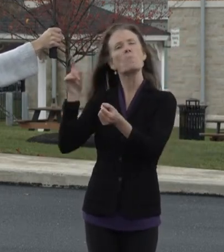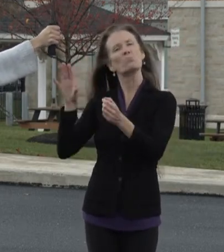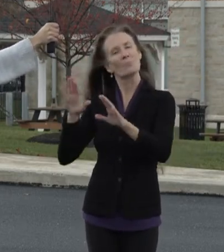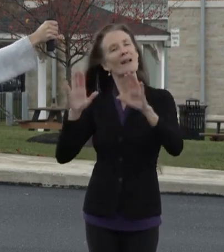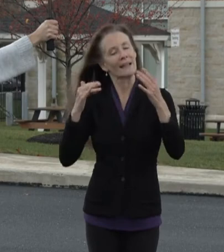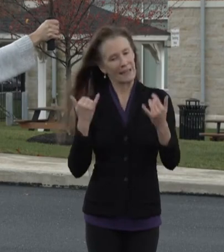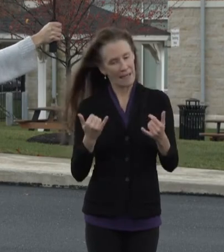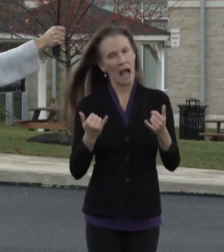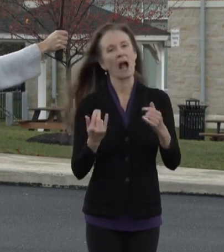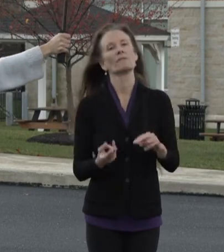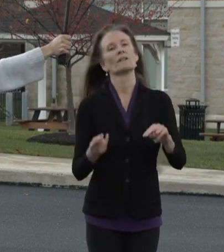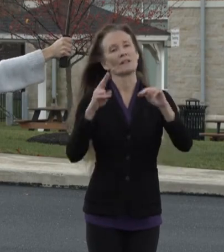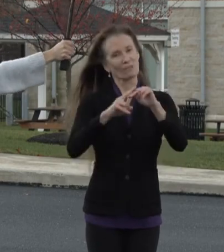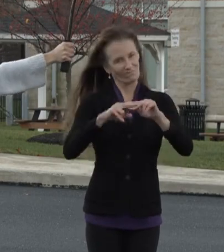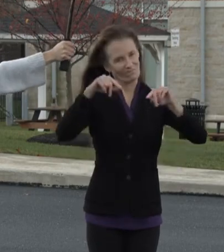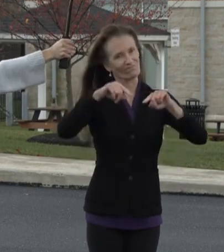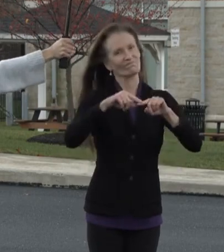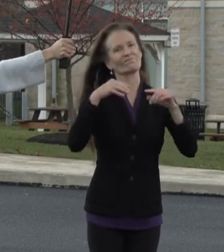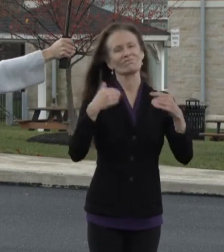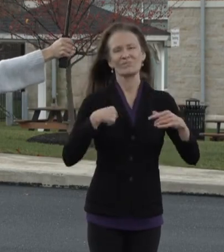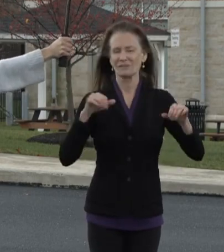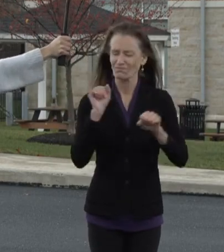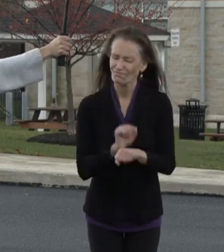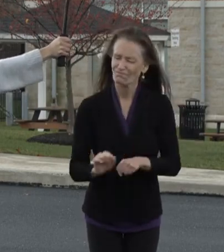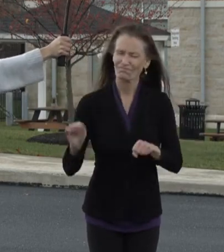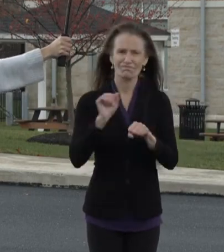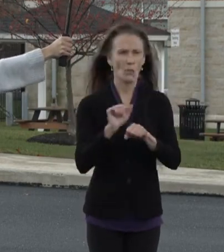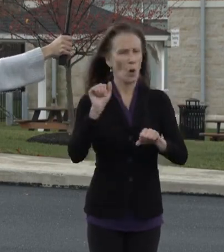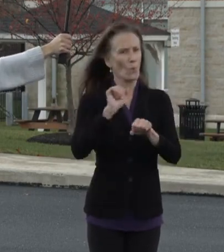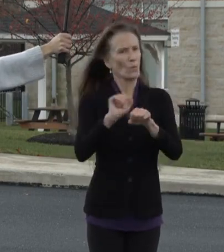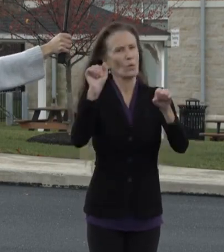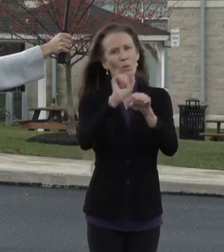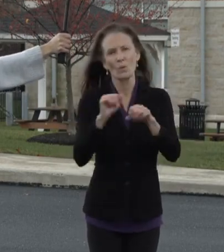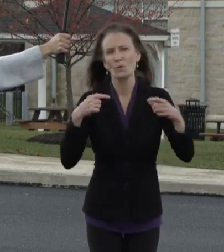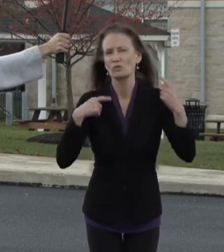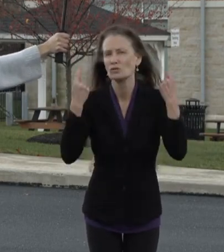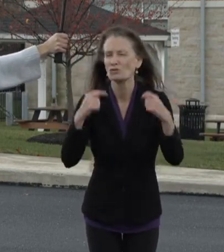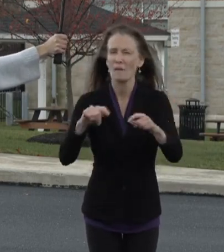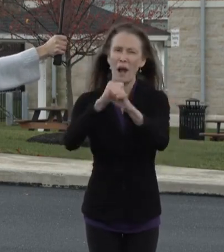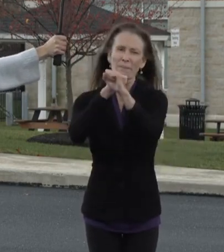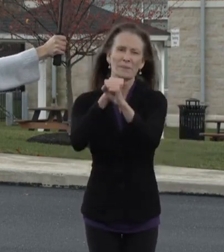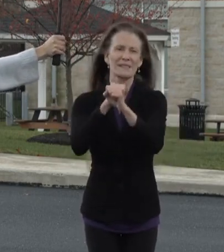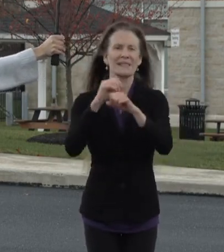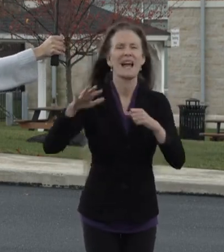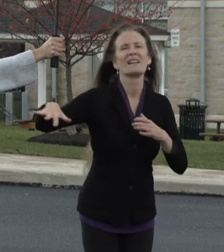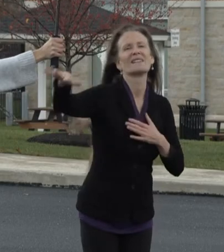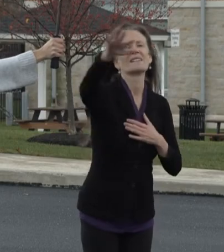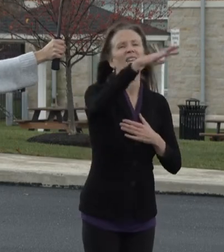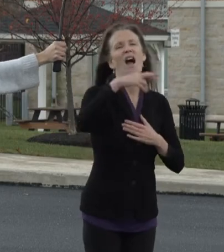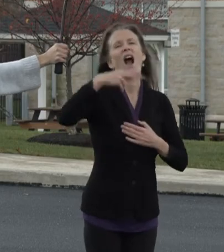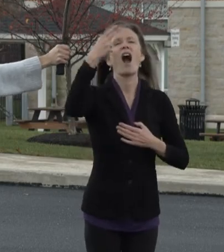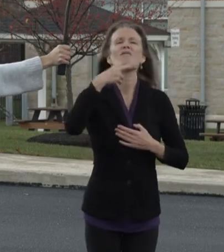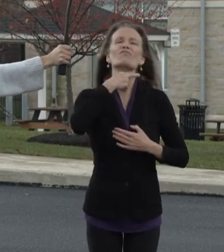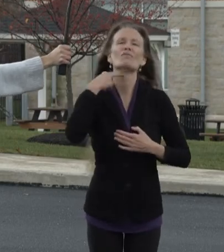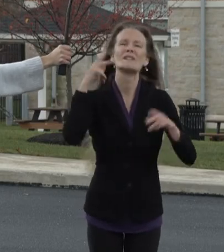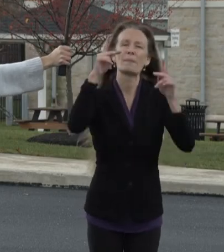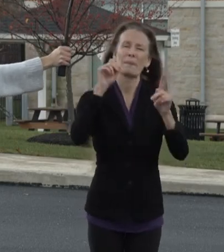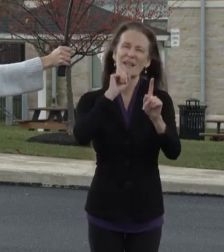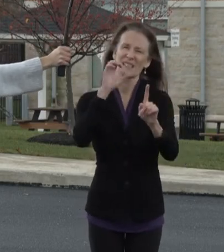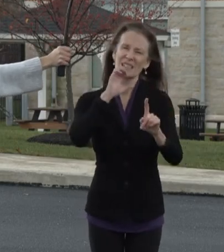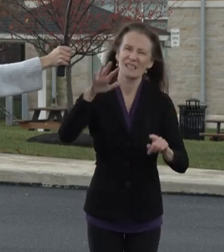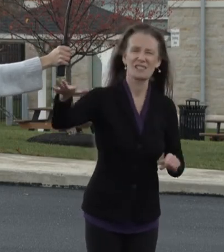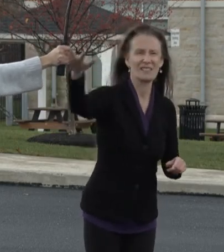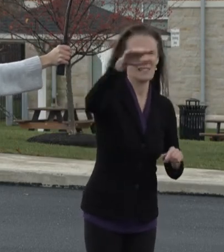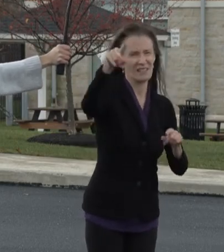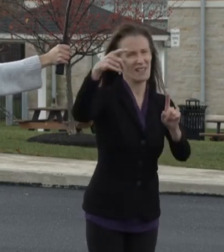working really hard to do everything we can possibly do to protect our vulnerable seniors in those facilities. Now,